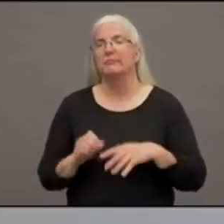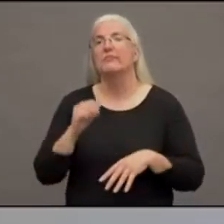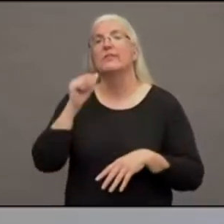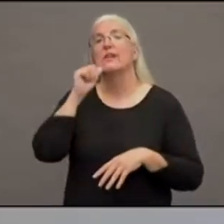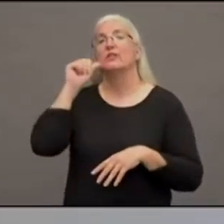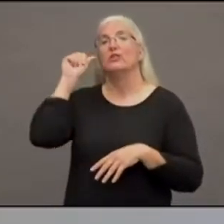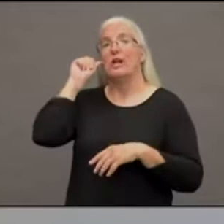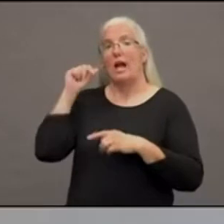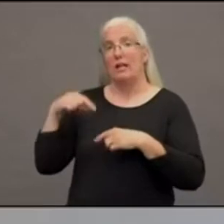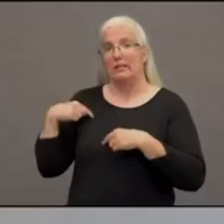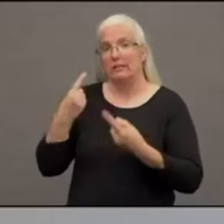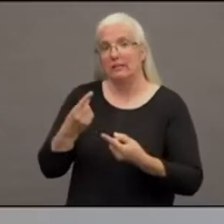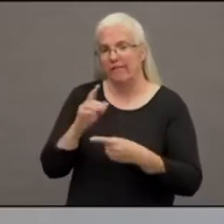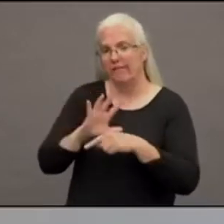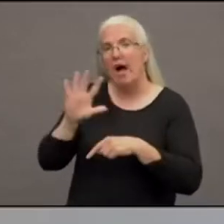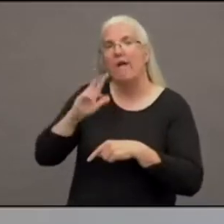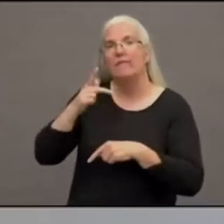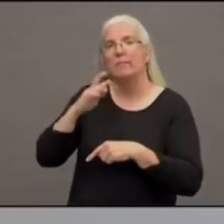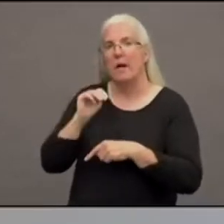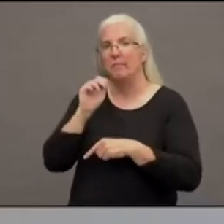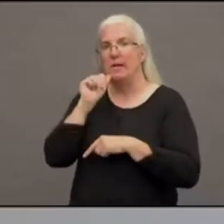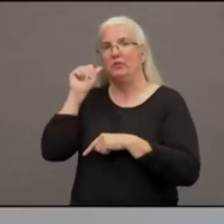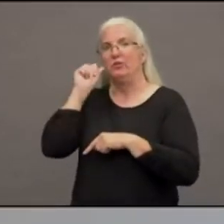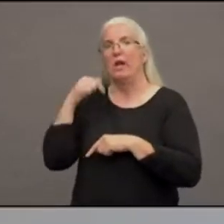at 5 p.m., we have